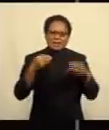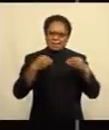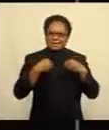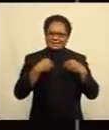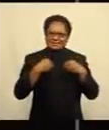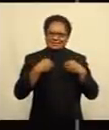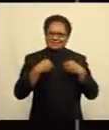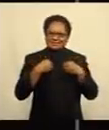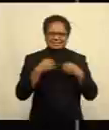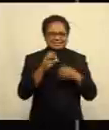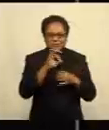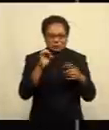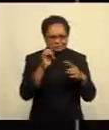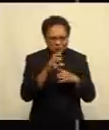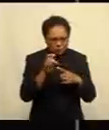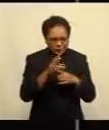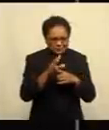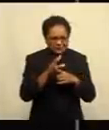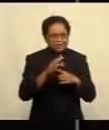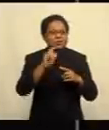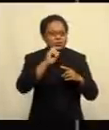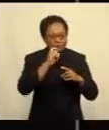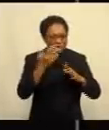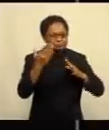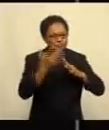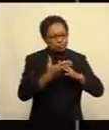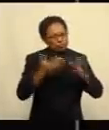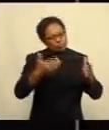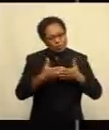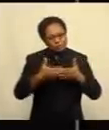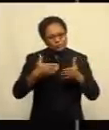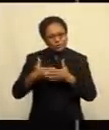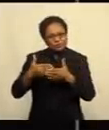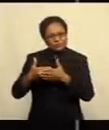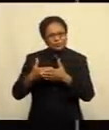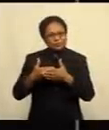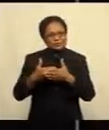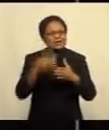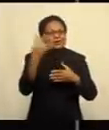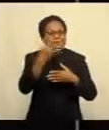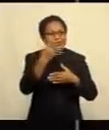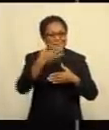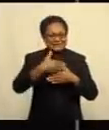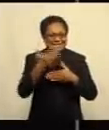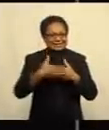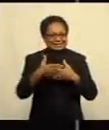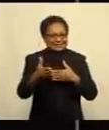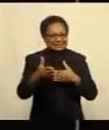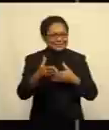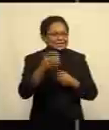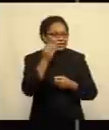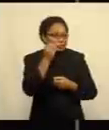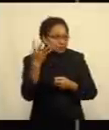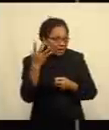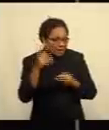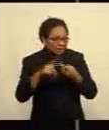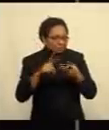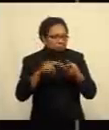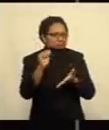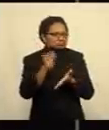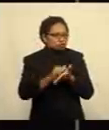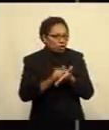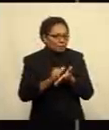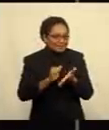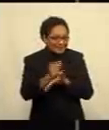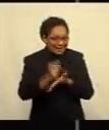Division containment zone will be closed for 14 days. Supermarkets, shops selling food and other items